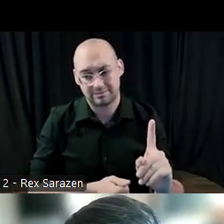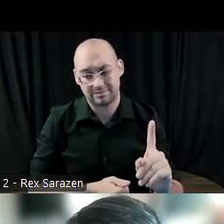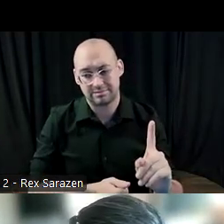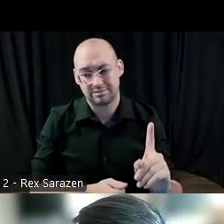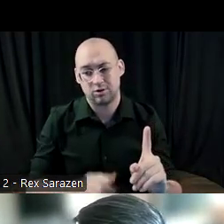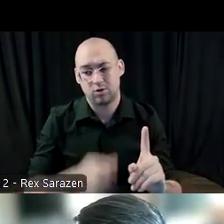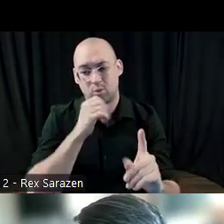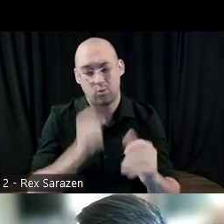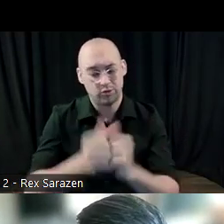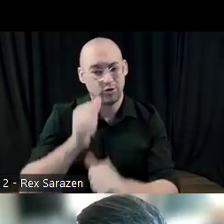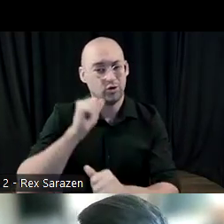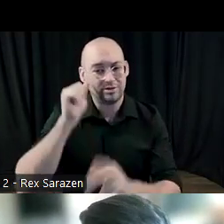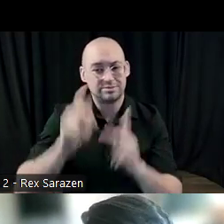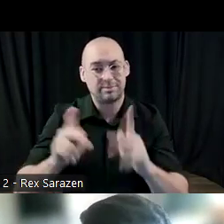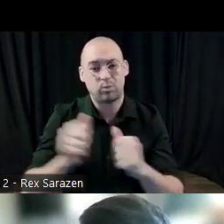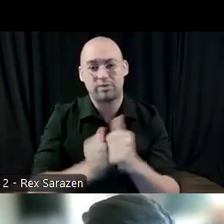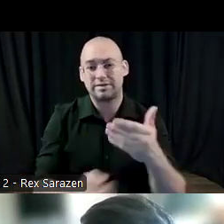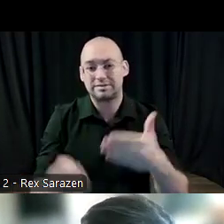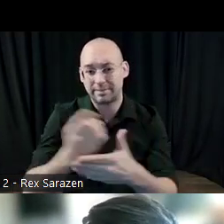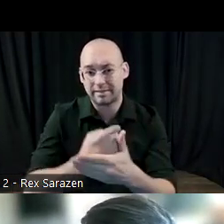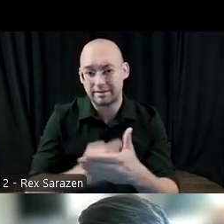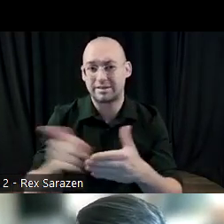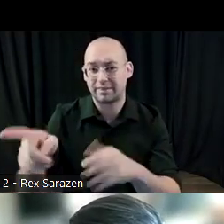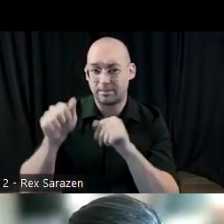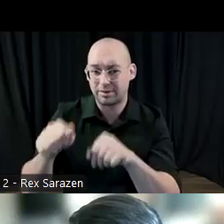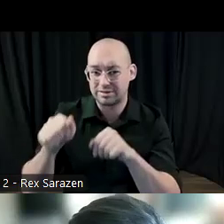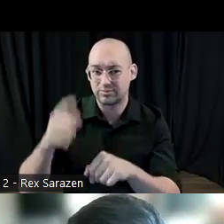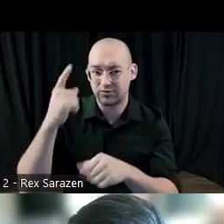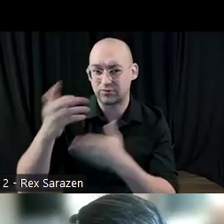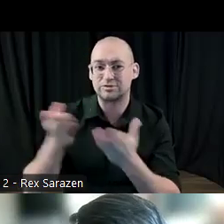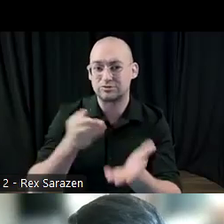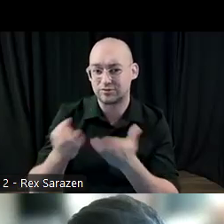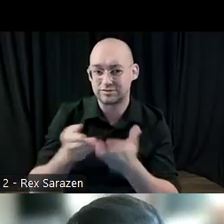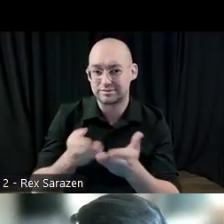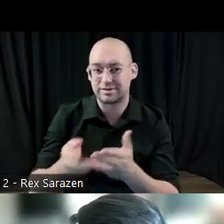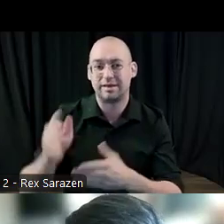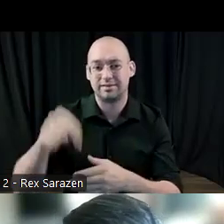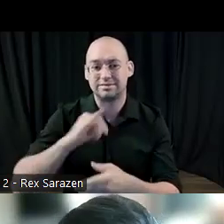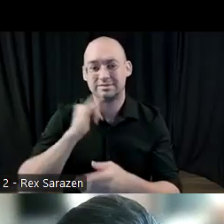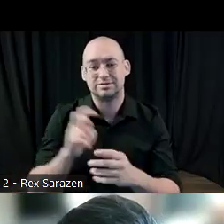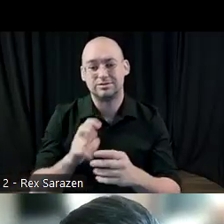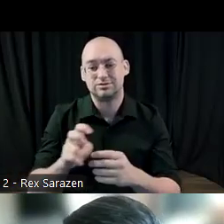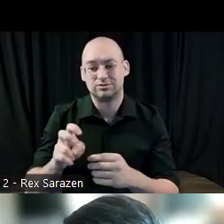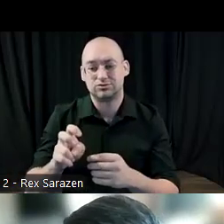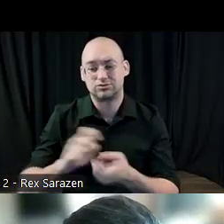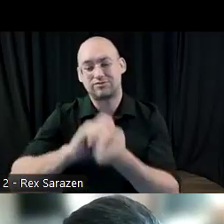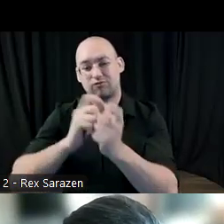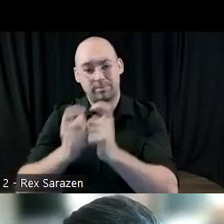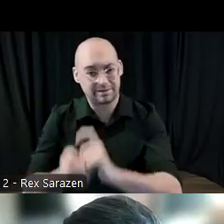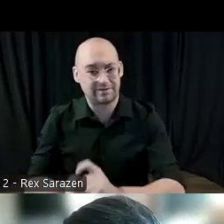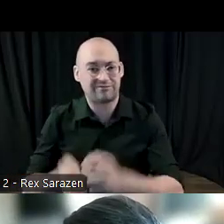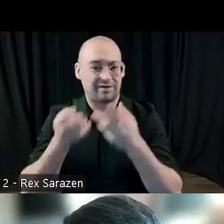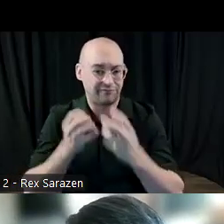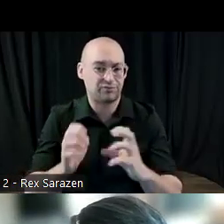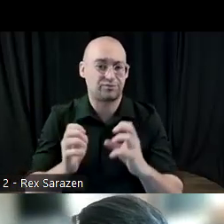older adults and people with disabilities who are eligible for these services. This is potentially a transformative effort by the state